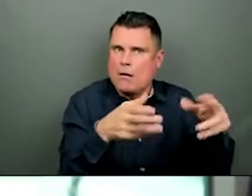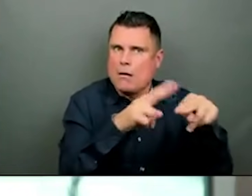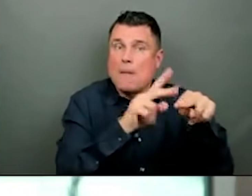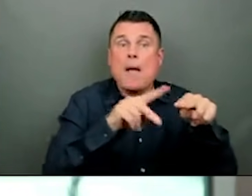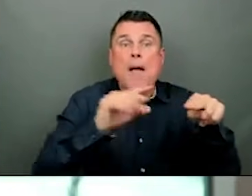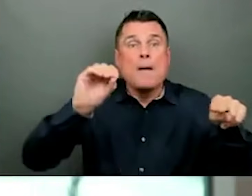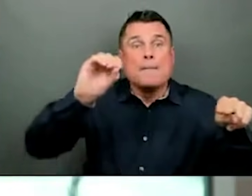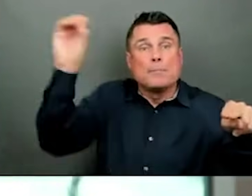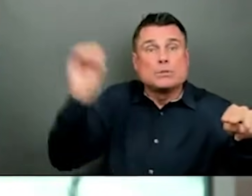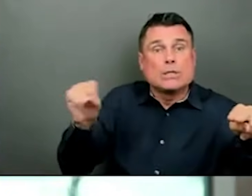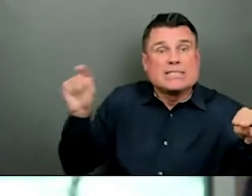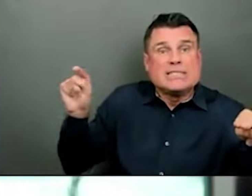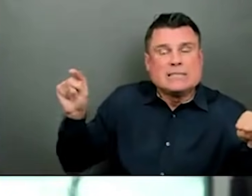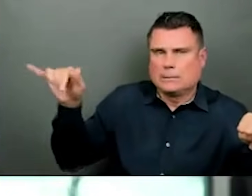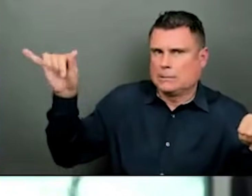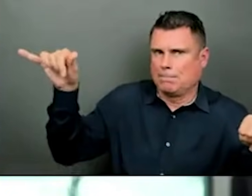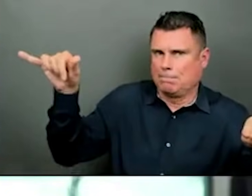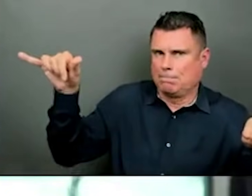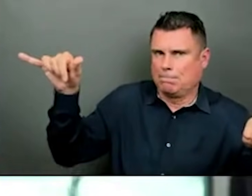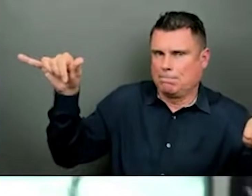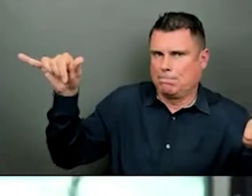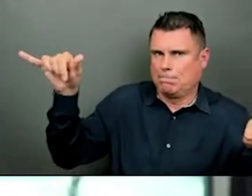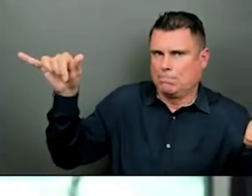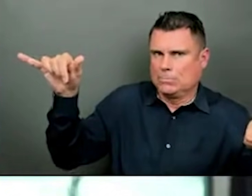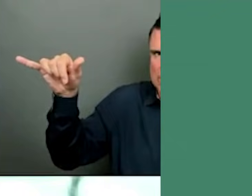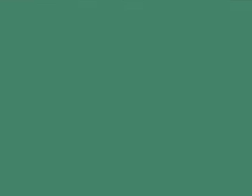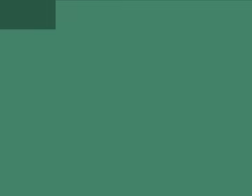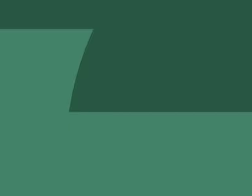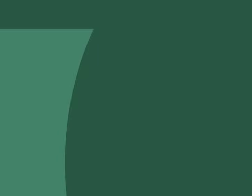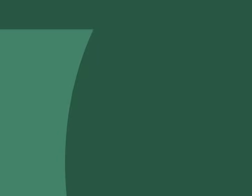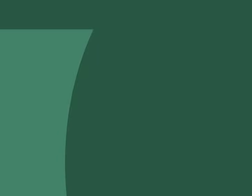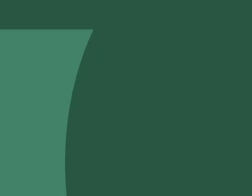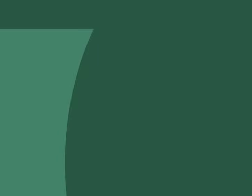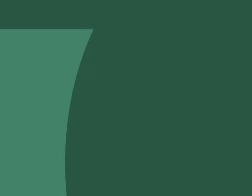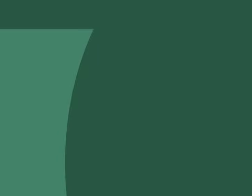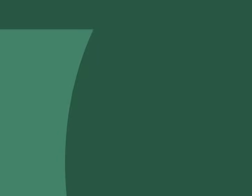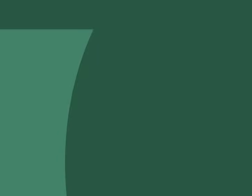care. So the percentage of younger people who are in ICU has gone up.